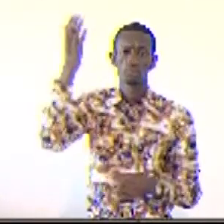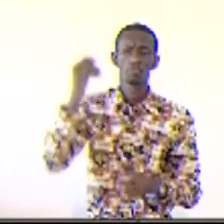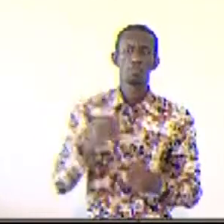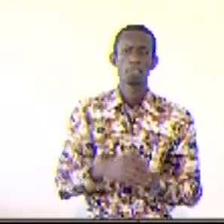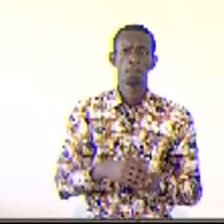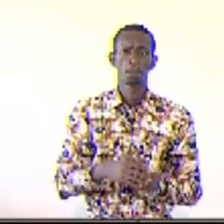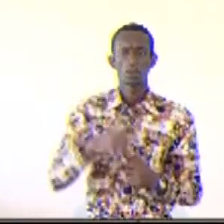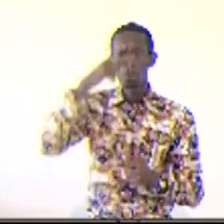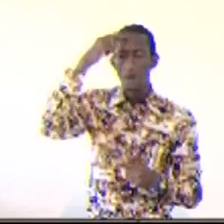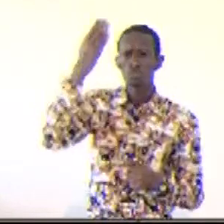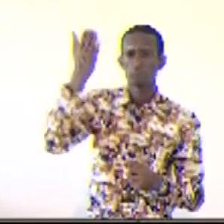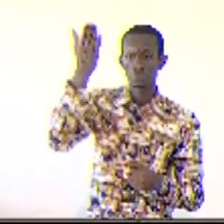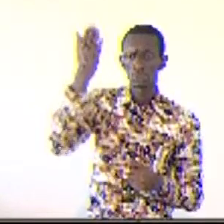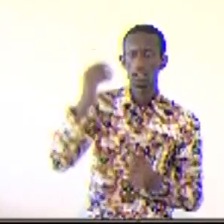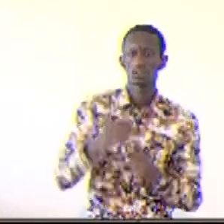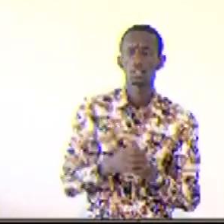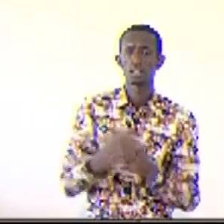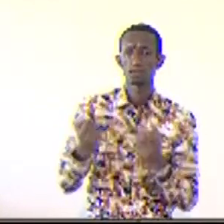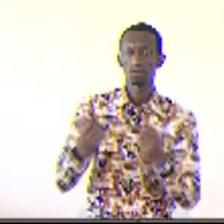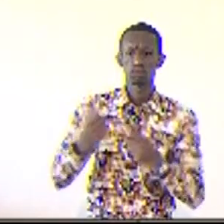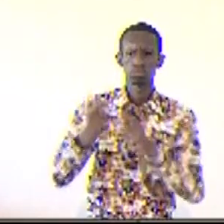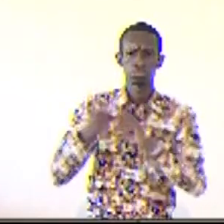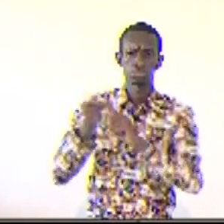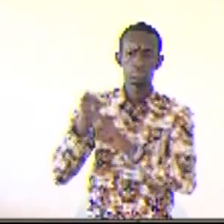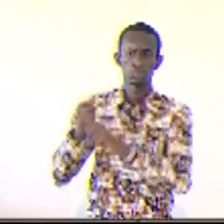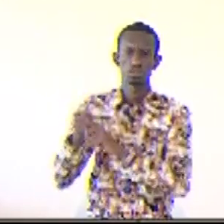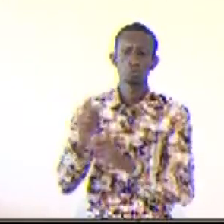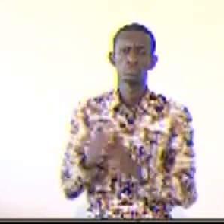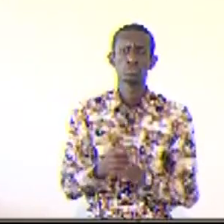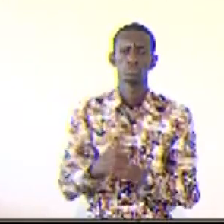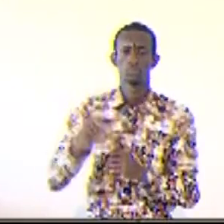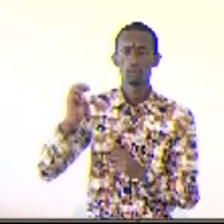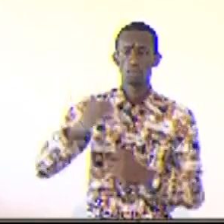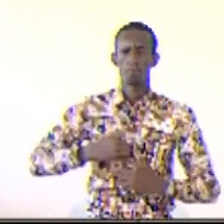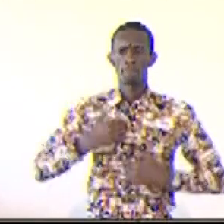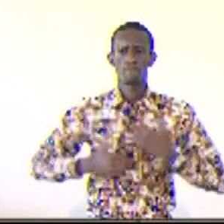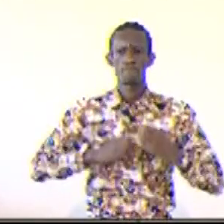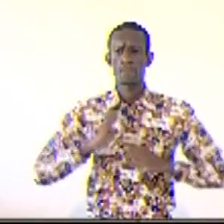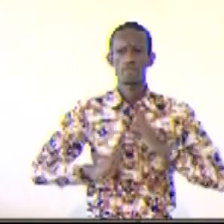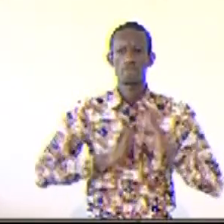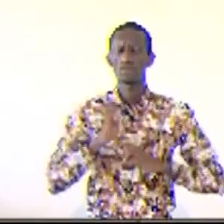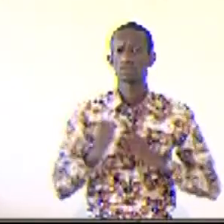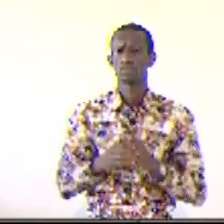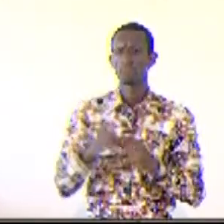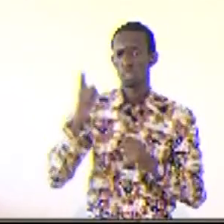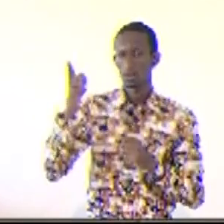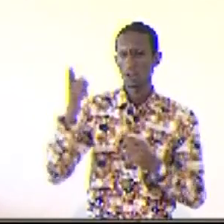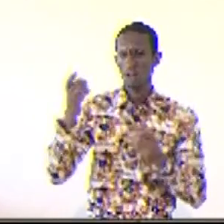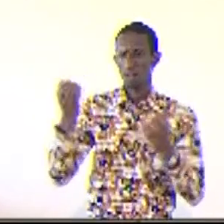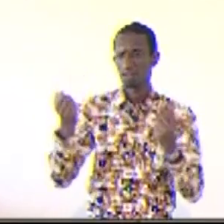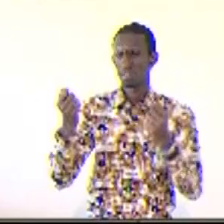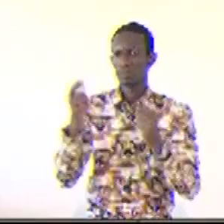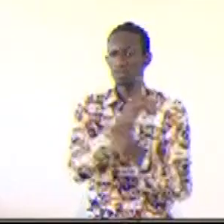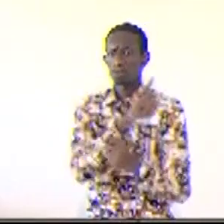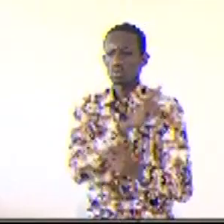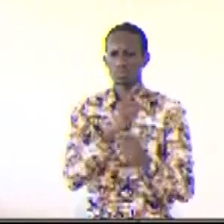they are in random motion, that these particles are likely to meet and collide.